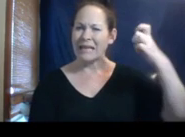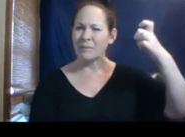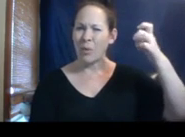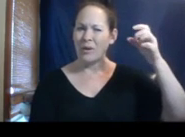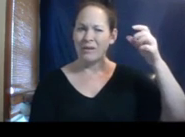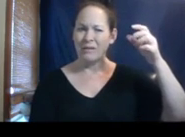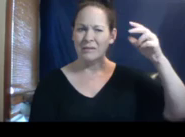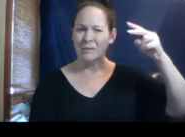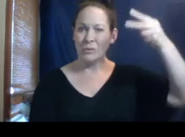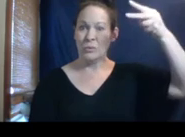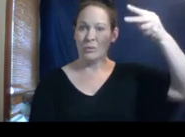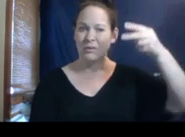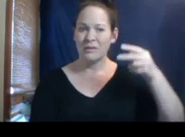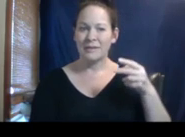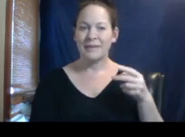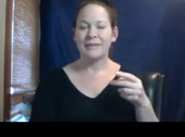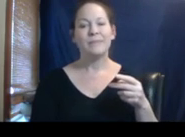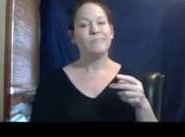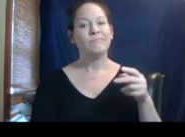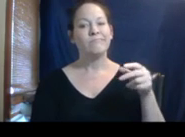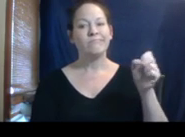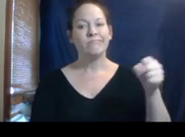The exponents need to be kept in line.